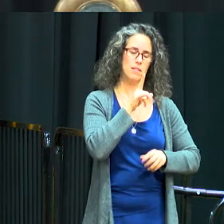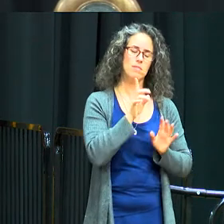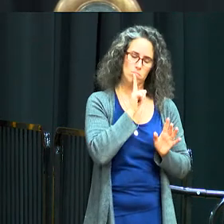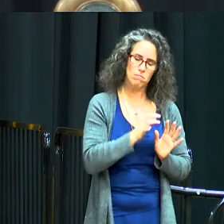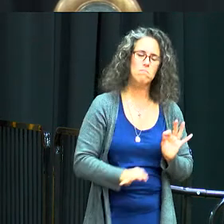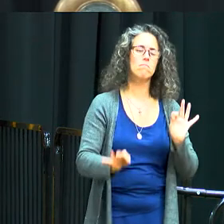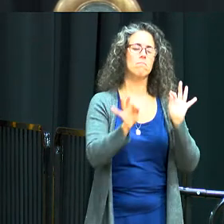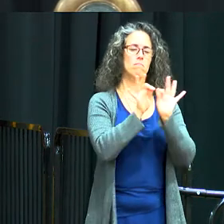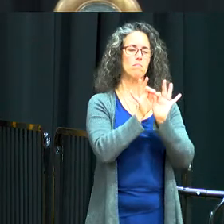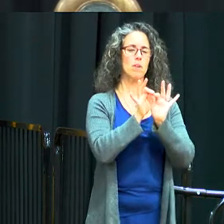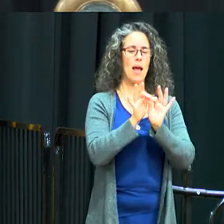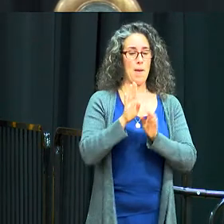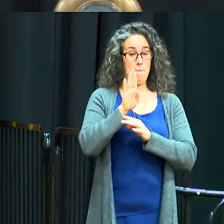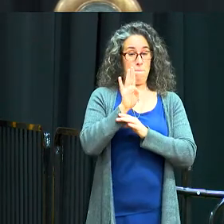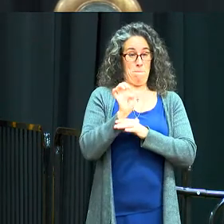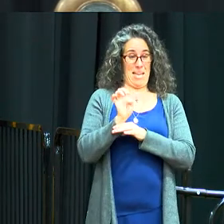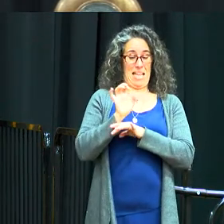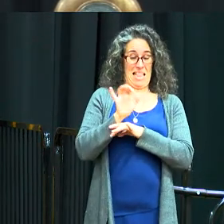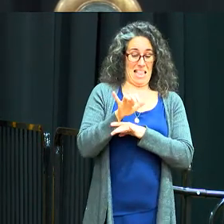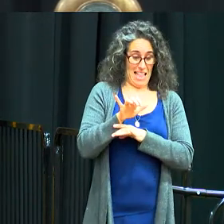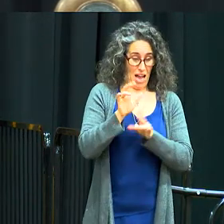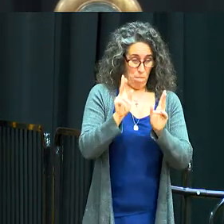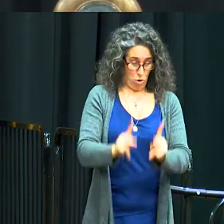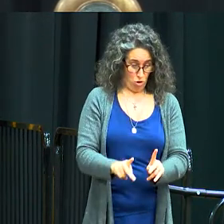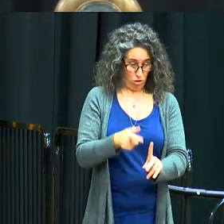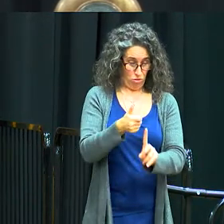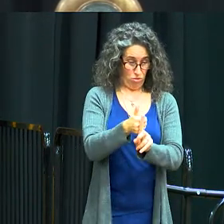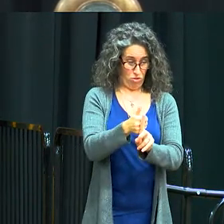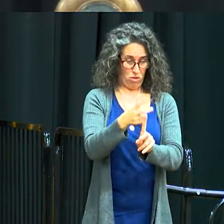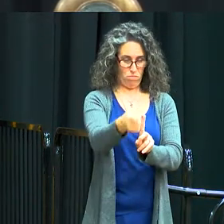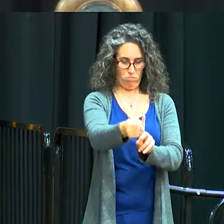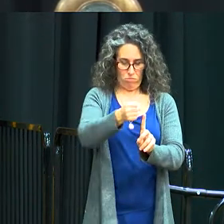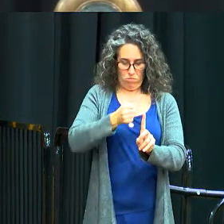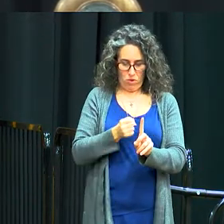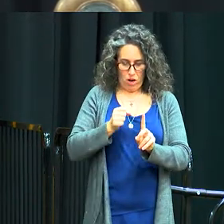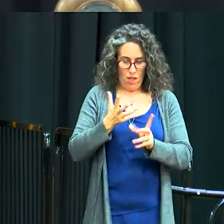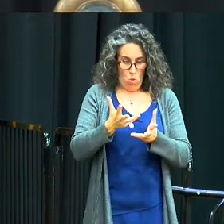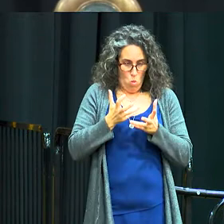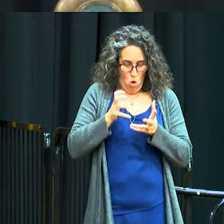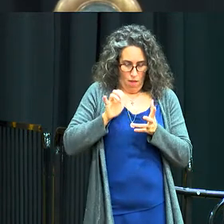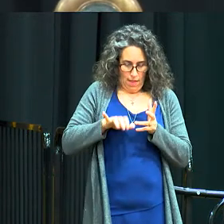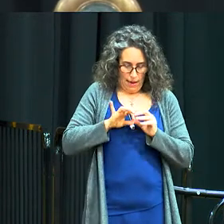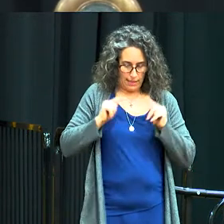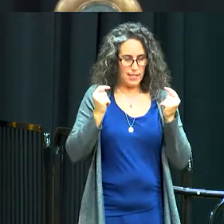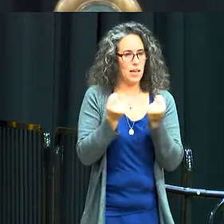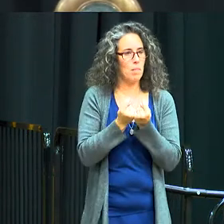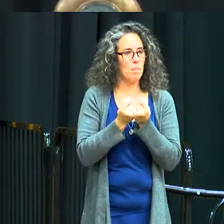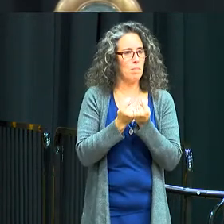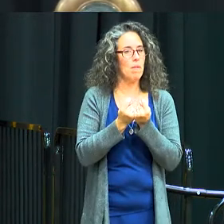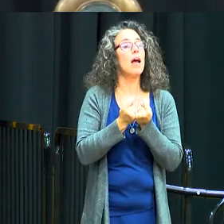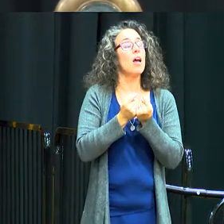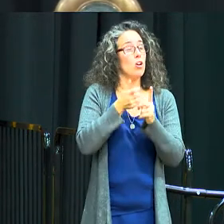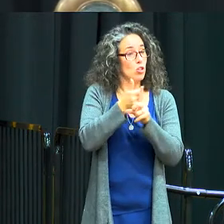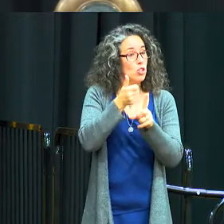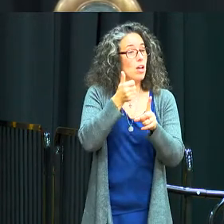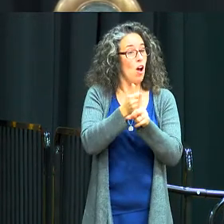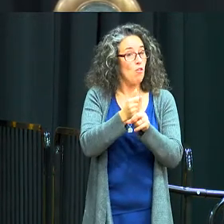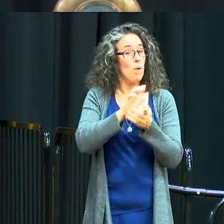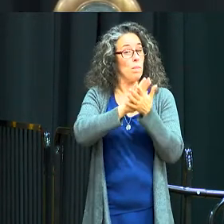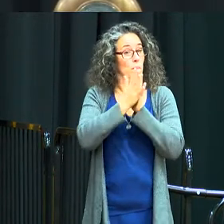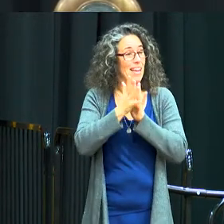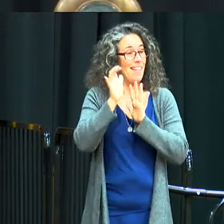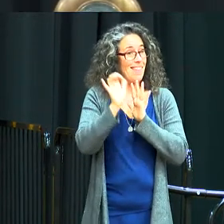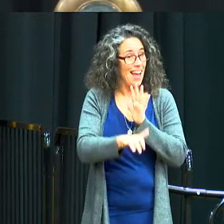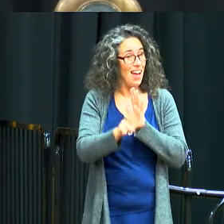Be the colleague who everyone wants on his or her team. Be the employee that the boss wants to tap on the shoulder to ask you